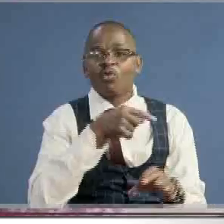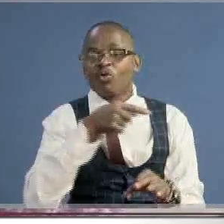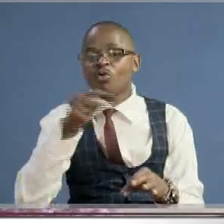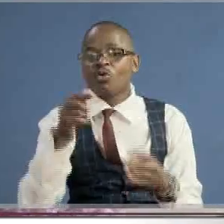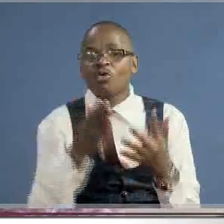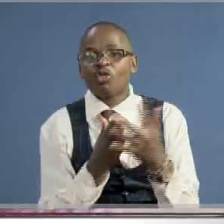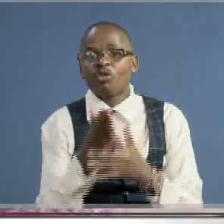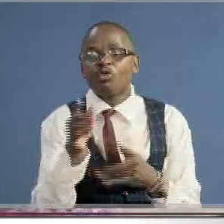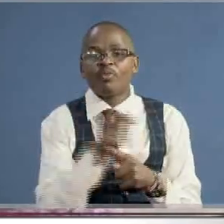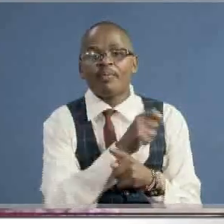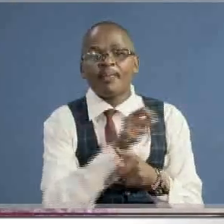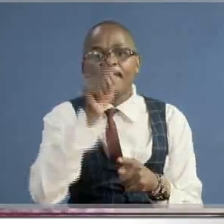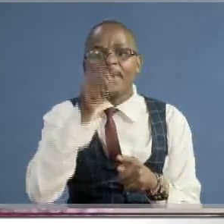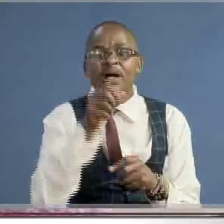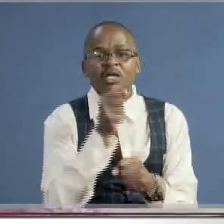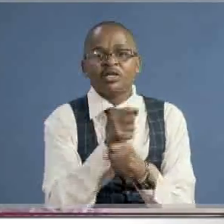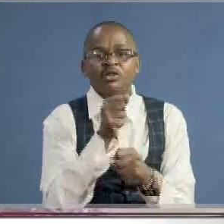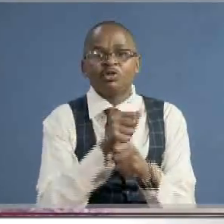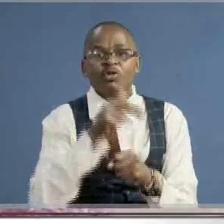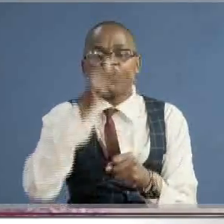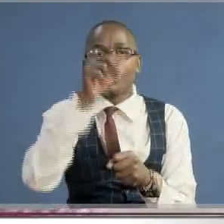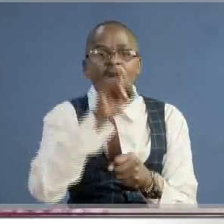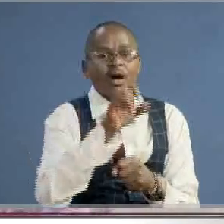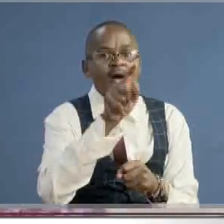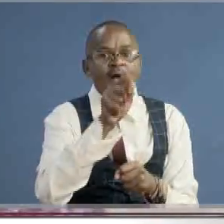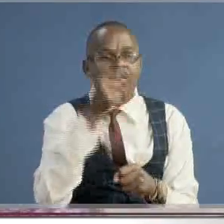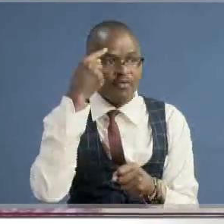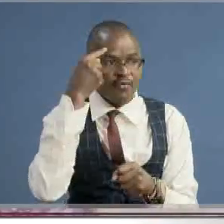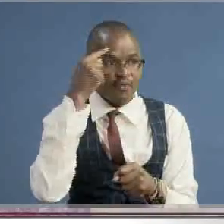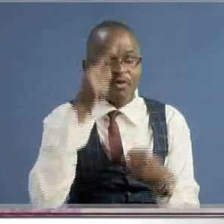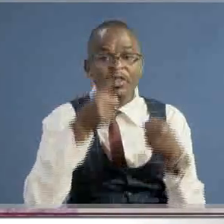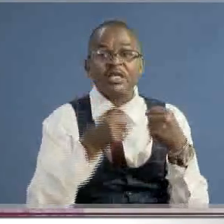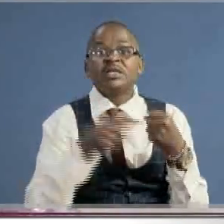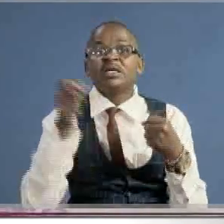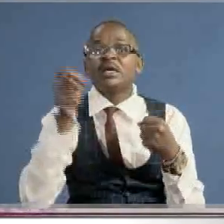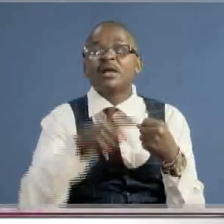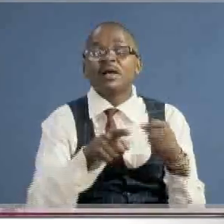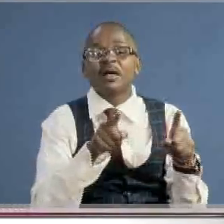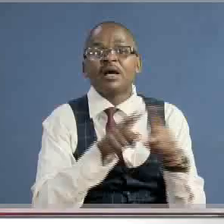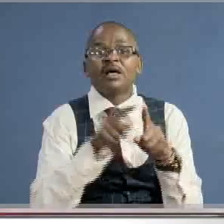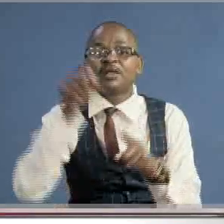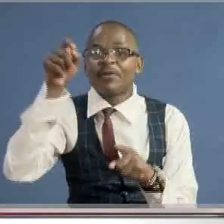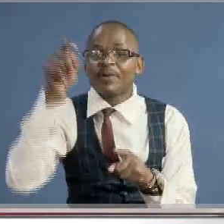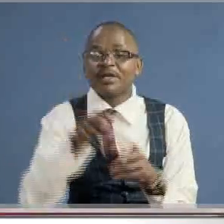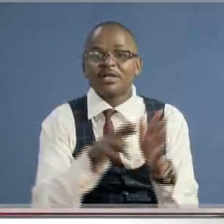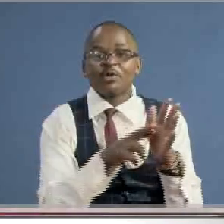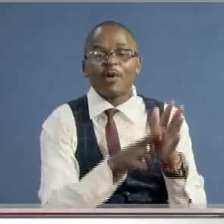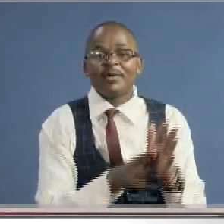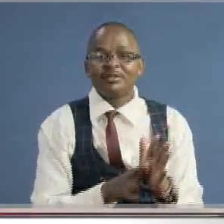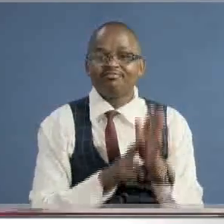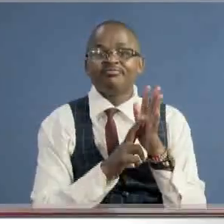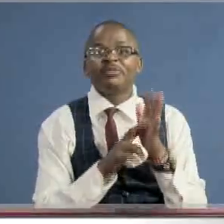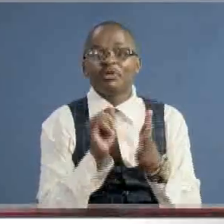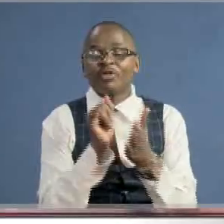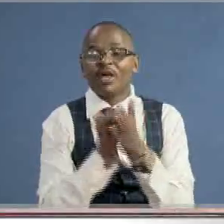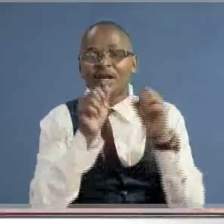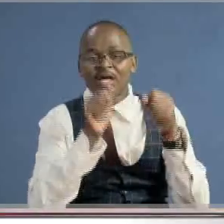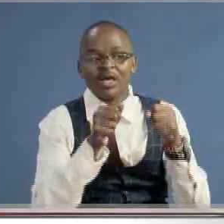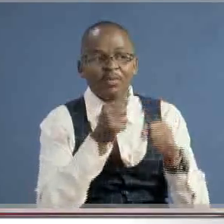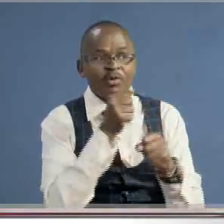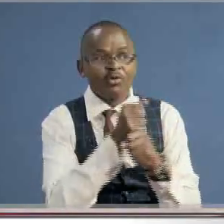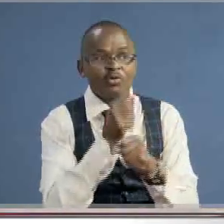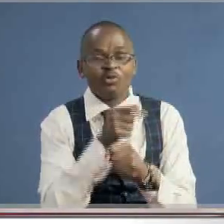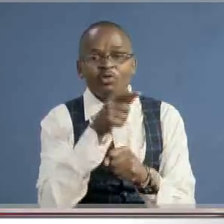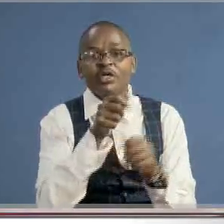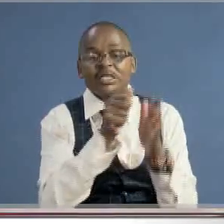go through training must do a high-level ICT course for an entire six month as a compositor equipment so that you are able to operate